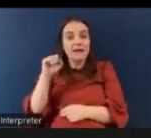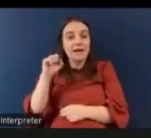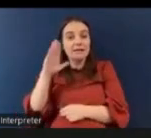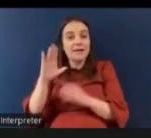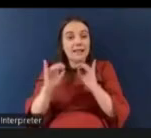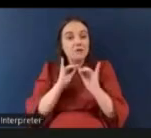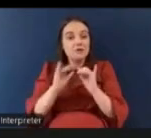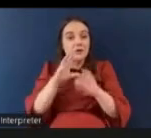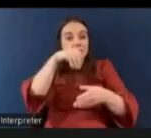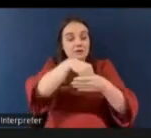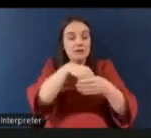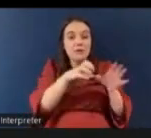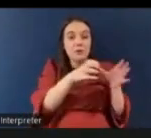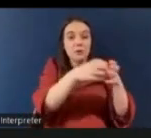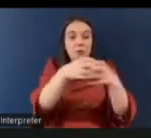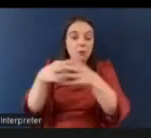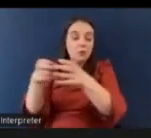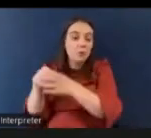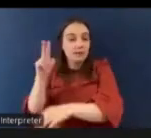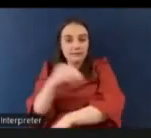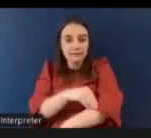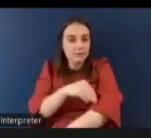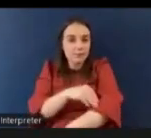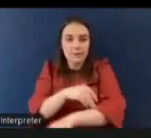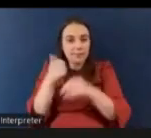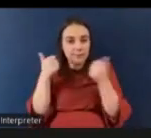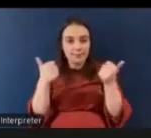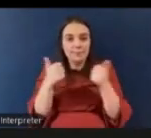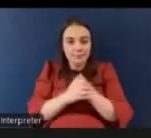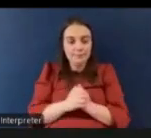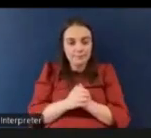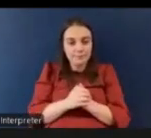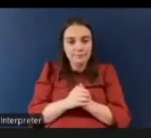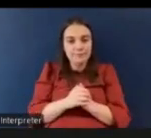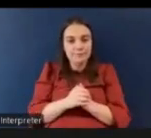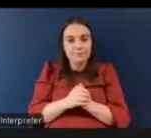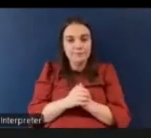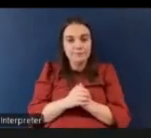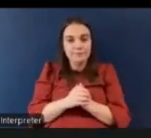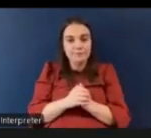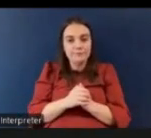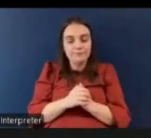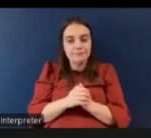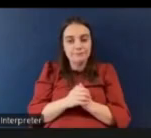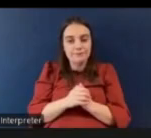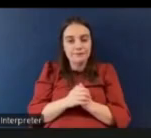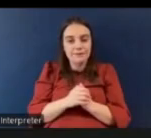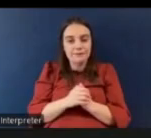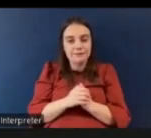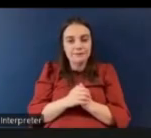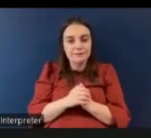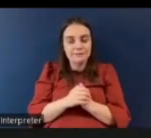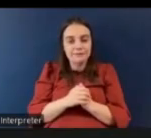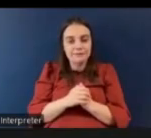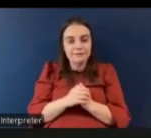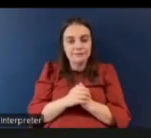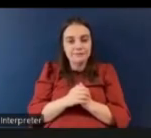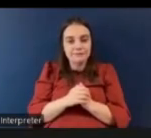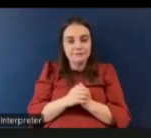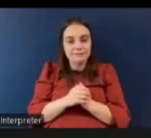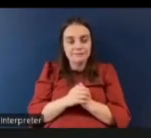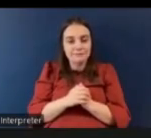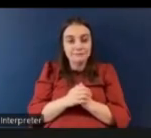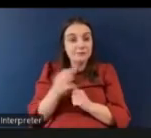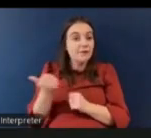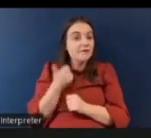ISL, if there's any participant here who needs ISL interpretation in their